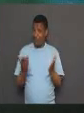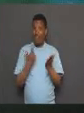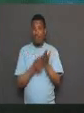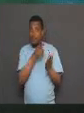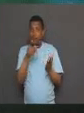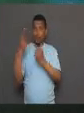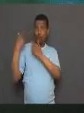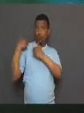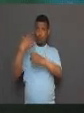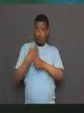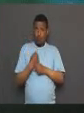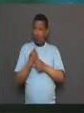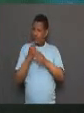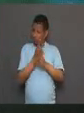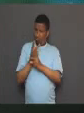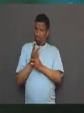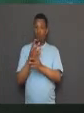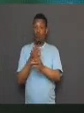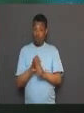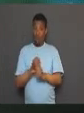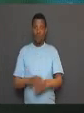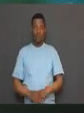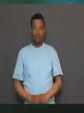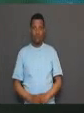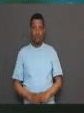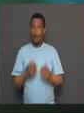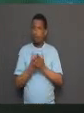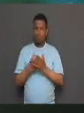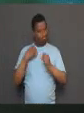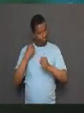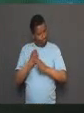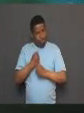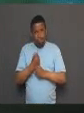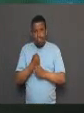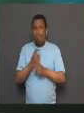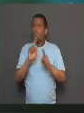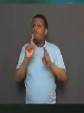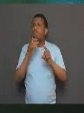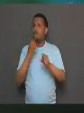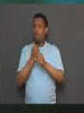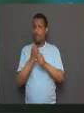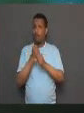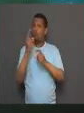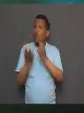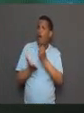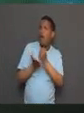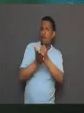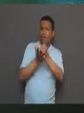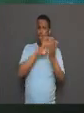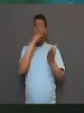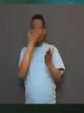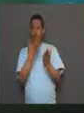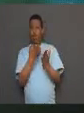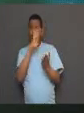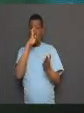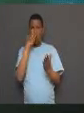your responsibilities seriously and thought hard about what you could do to help